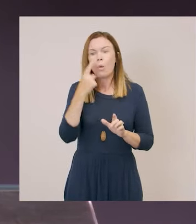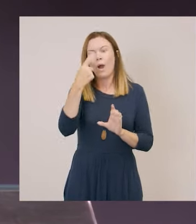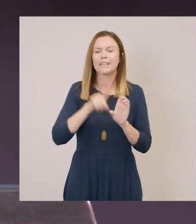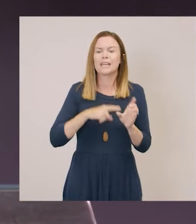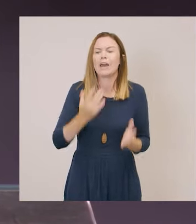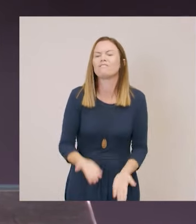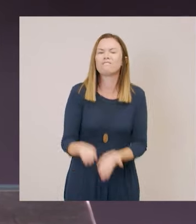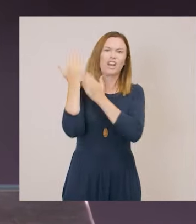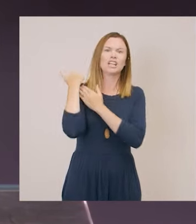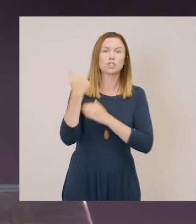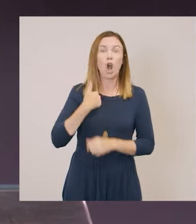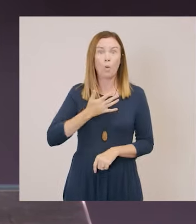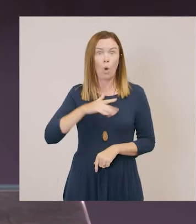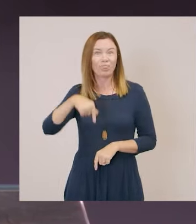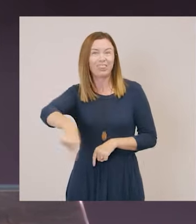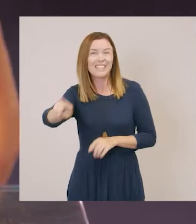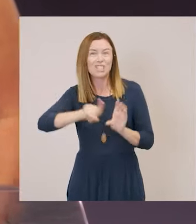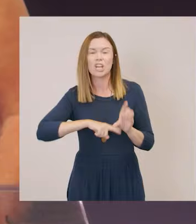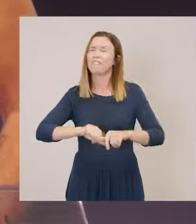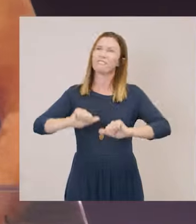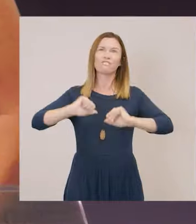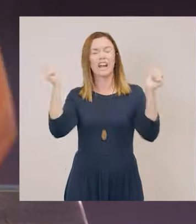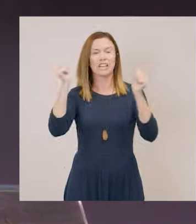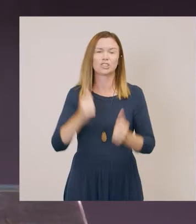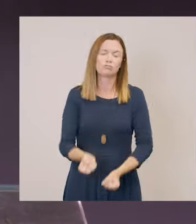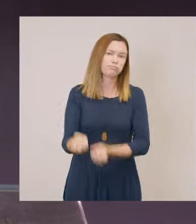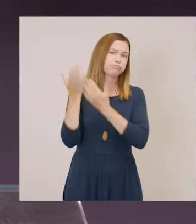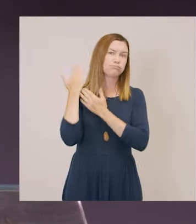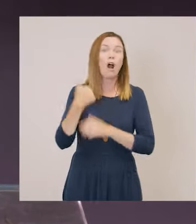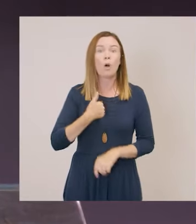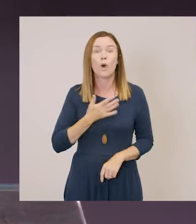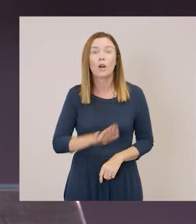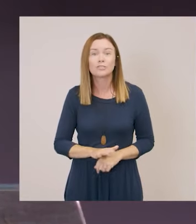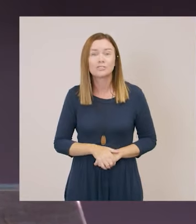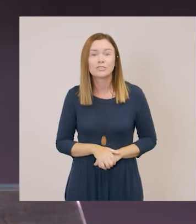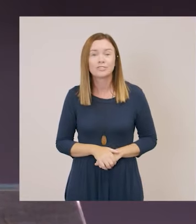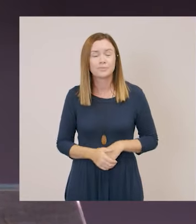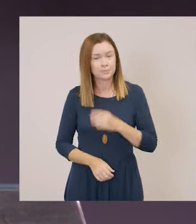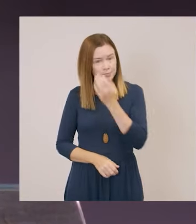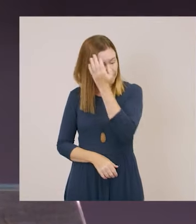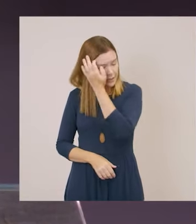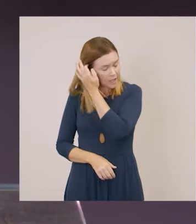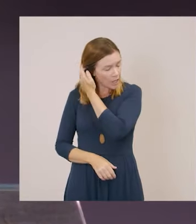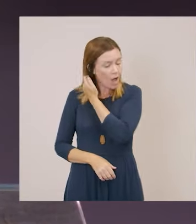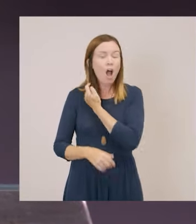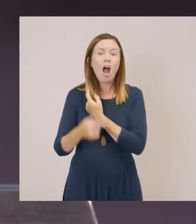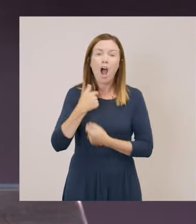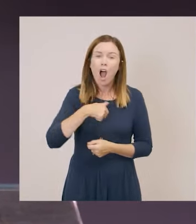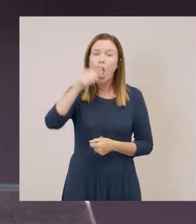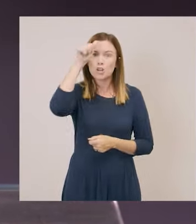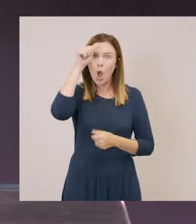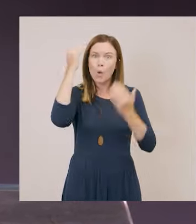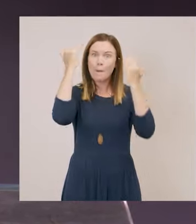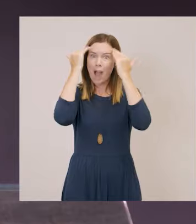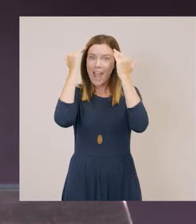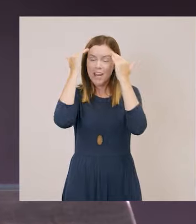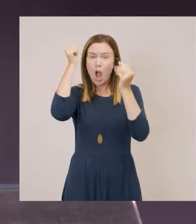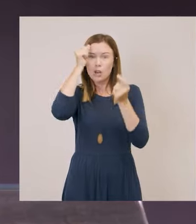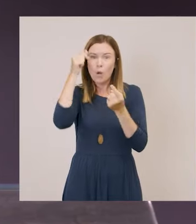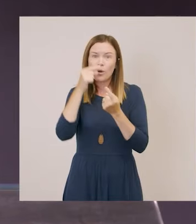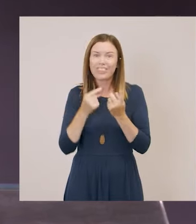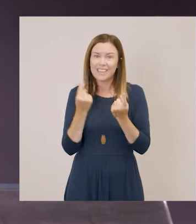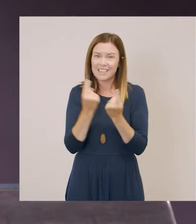ready almost to put this year behind me. Look, I know this stuff in my head. I know the things in my head,